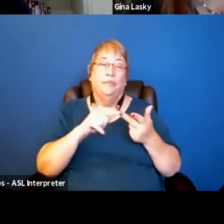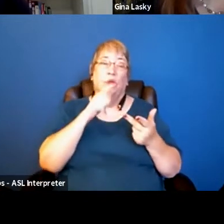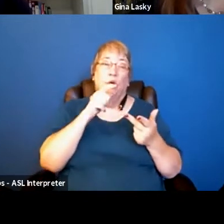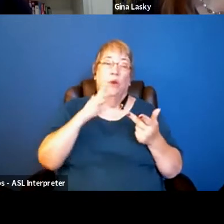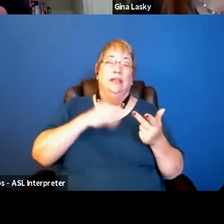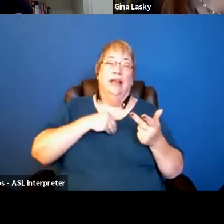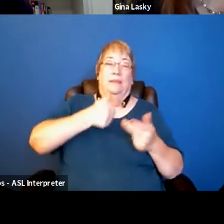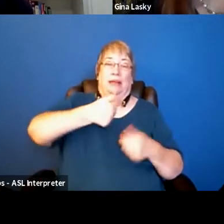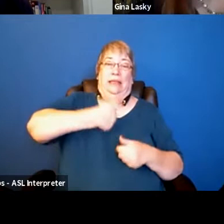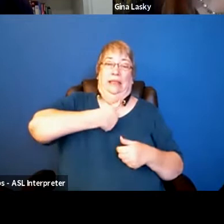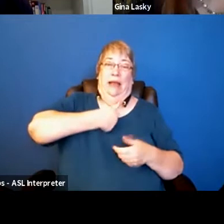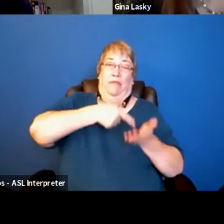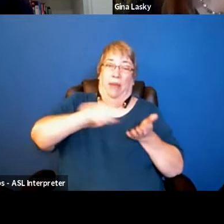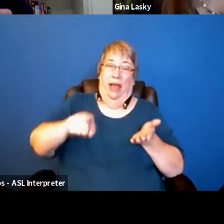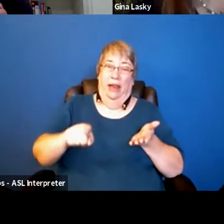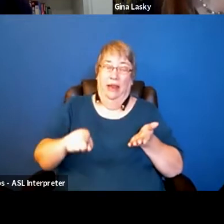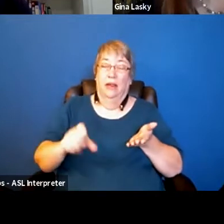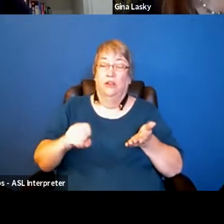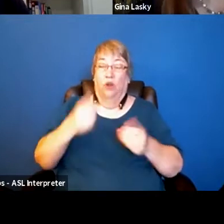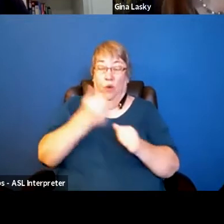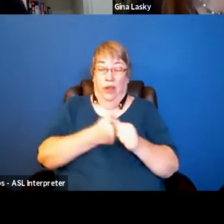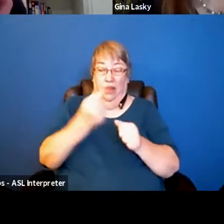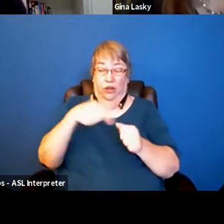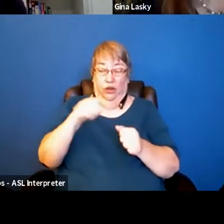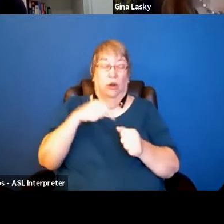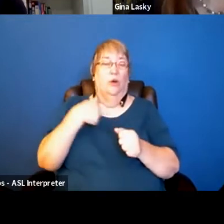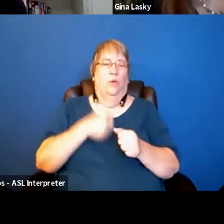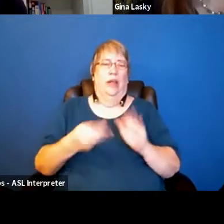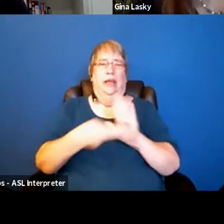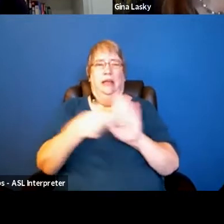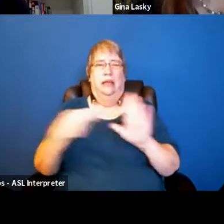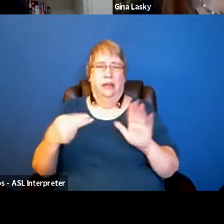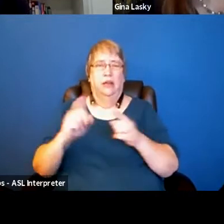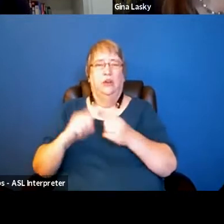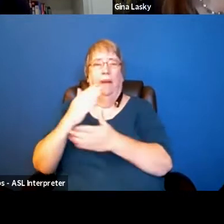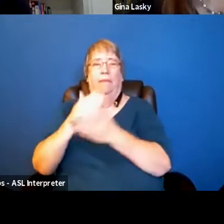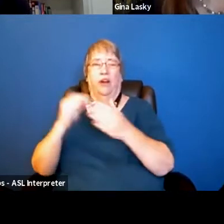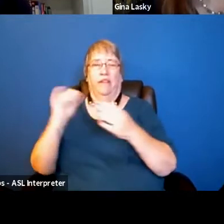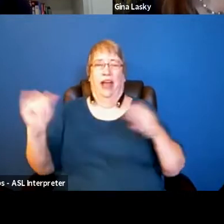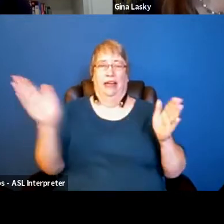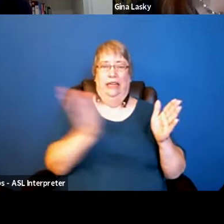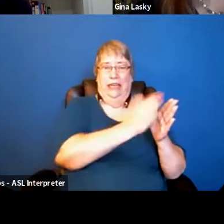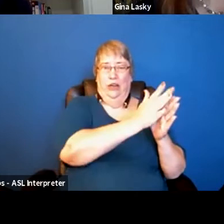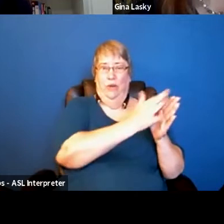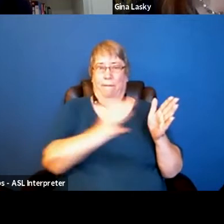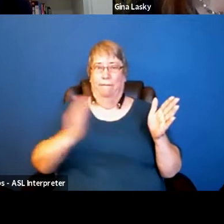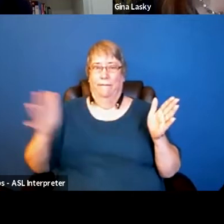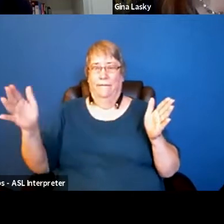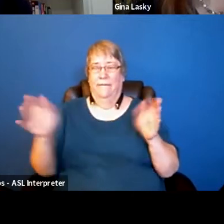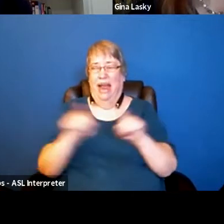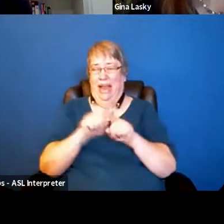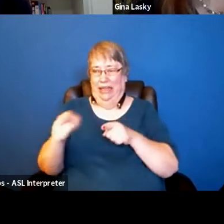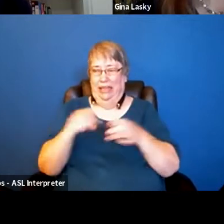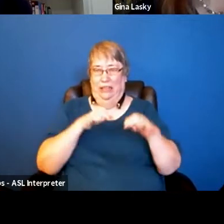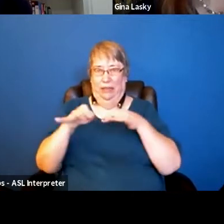each service in that database to a part of the continuum as described here in the slide.